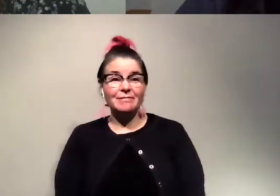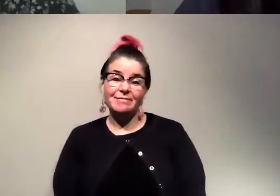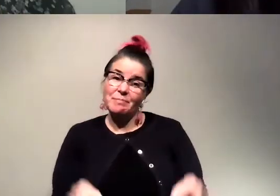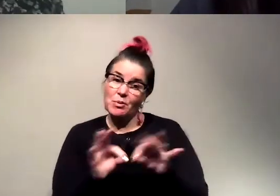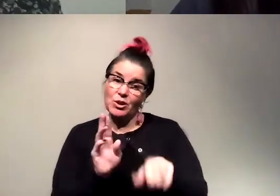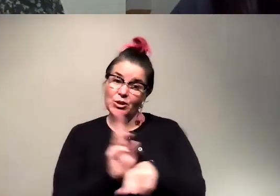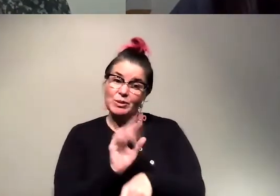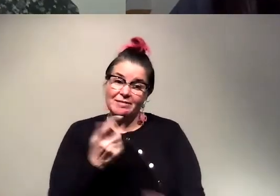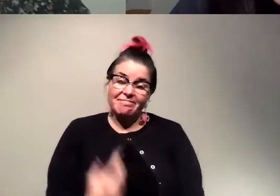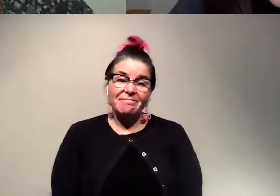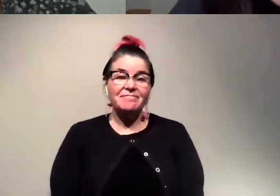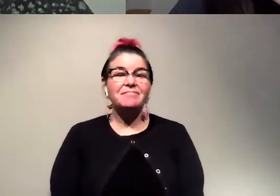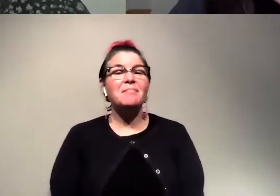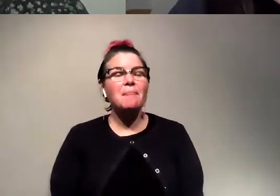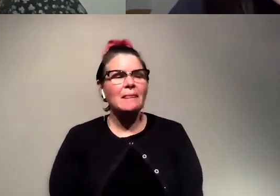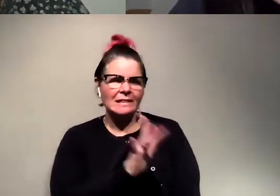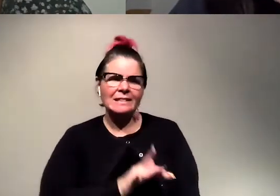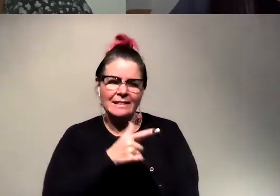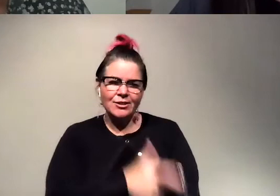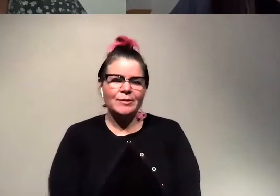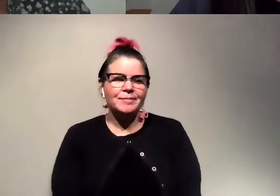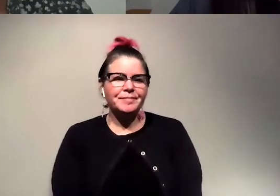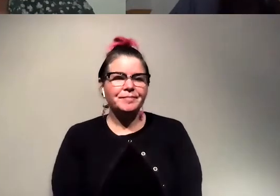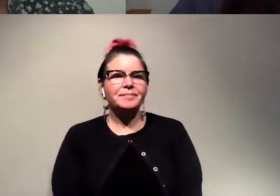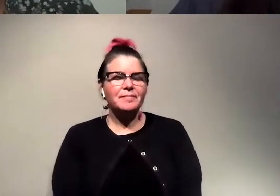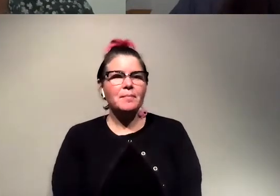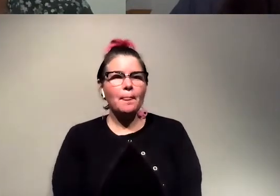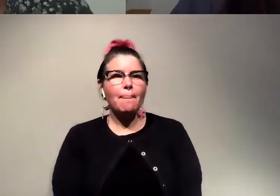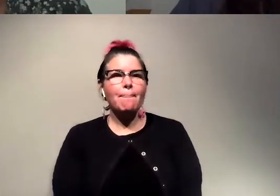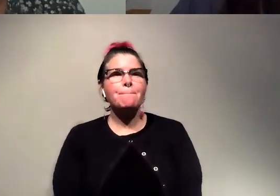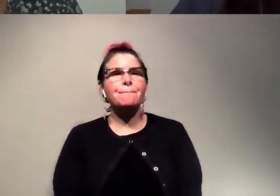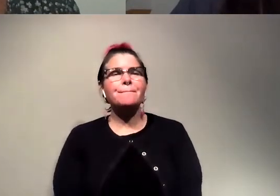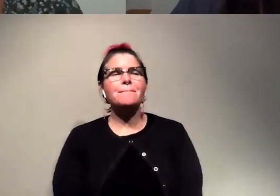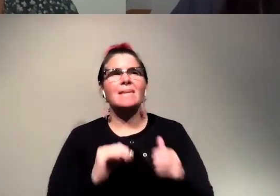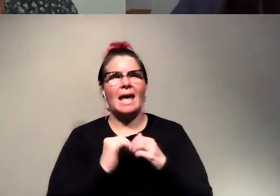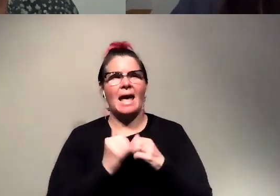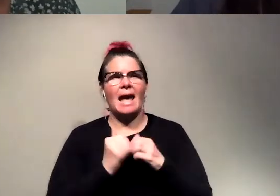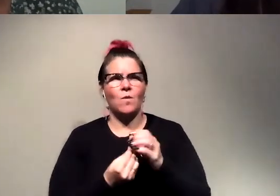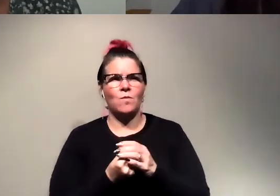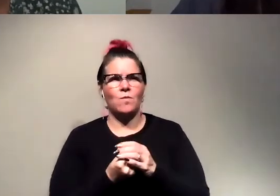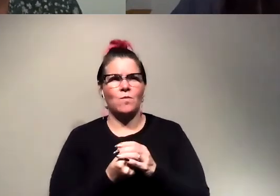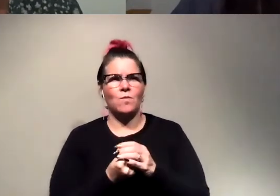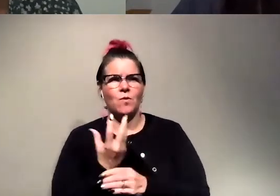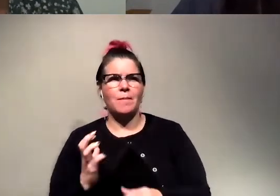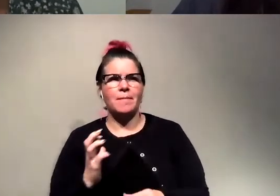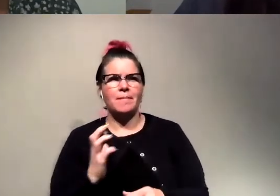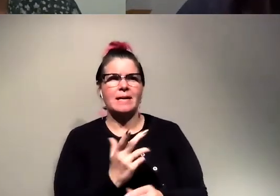it. Oh man, poor lizard. That's really cool. As far as how they grow them back,